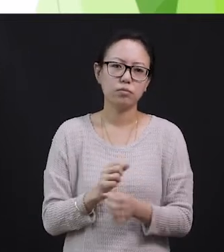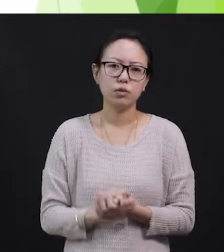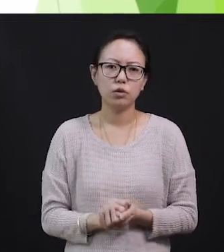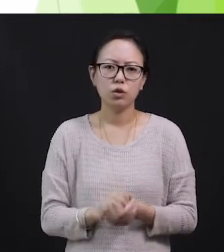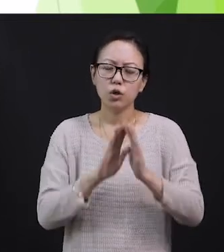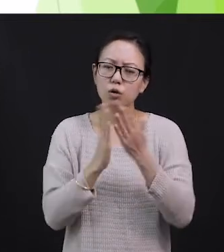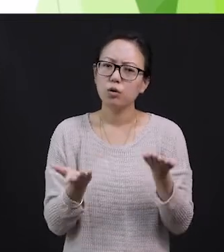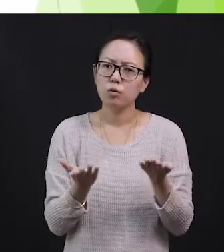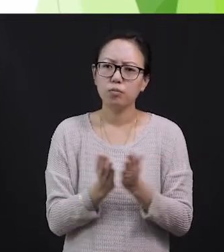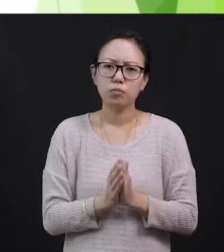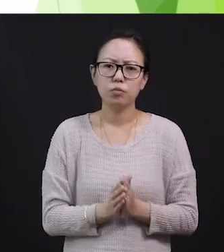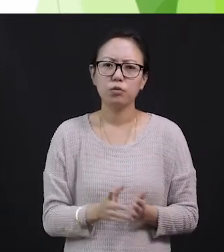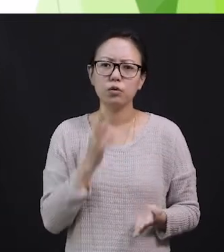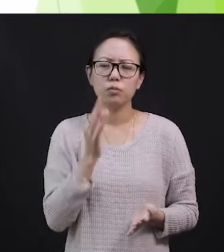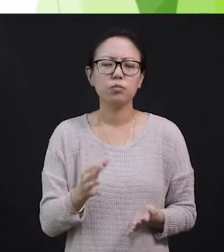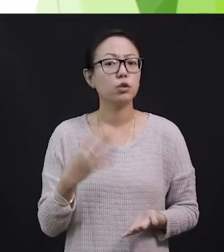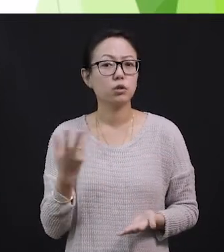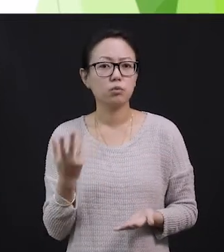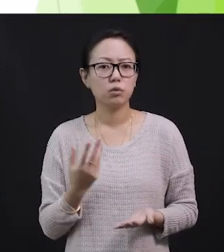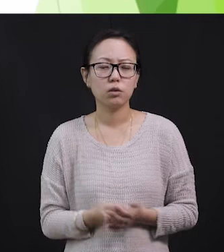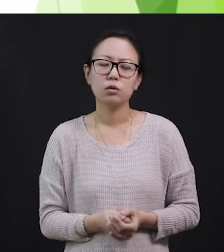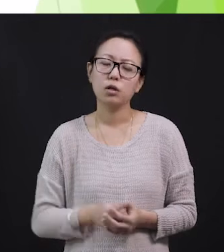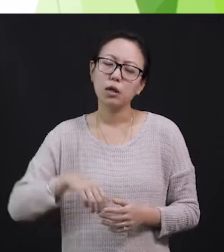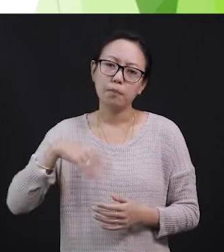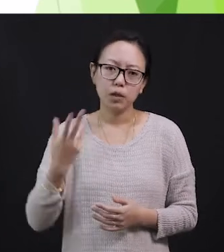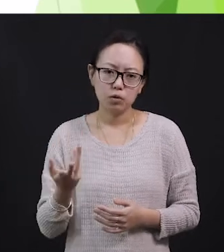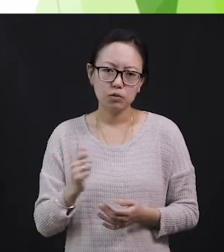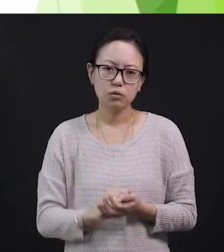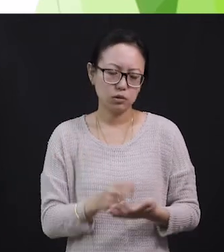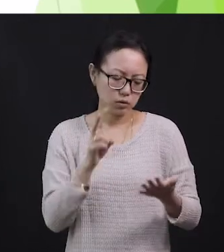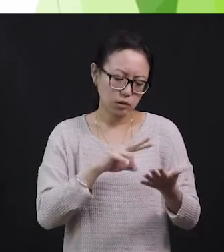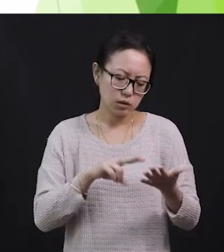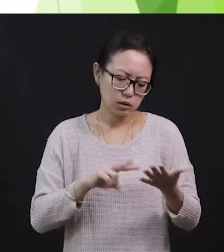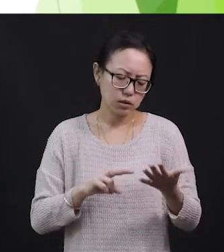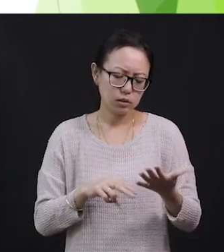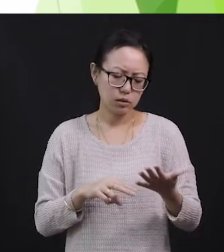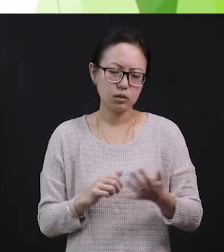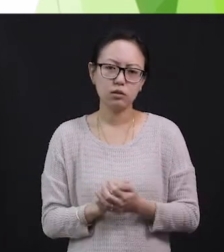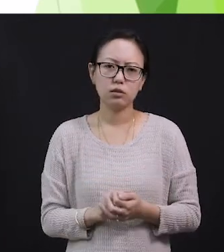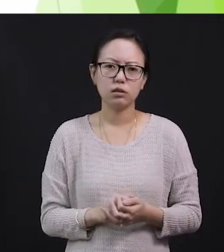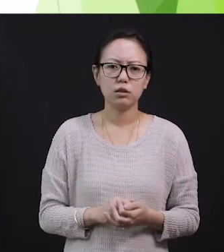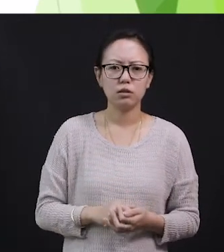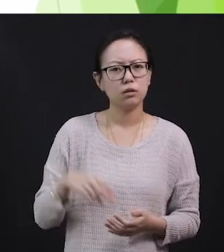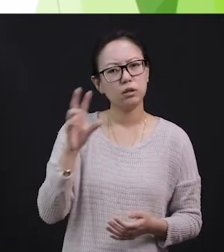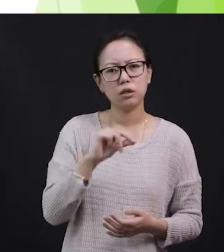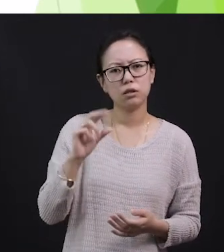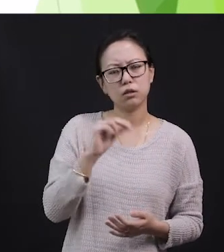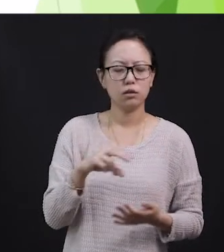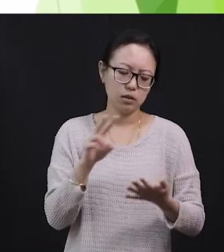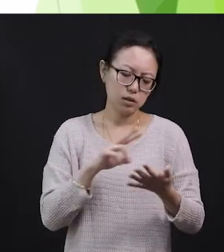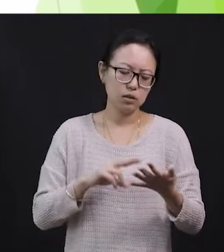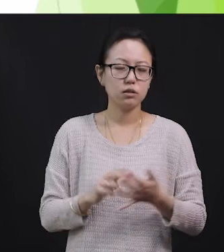read again and again instead of just listening to the text and revising it as a memory. So the